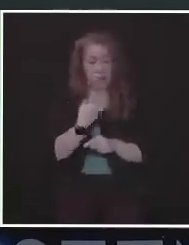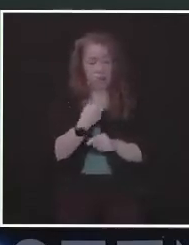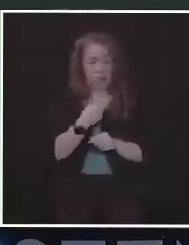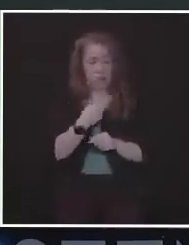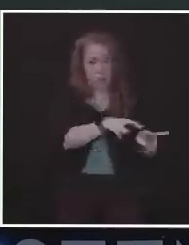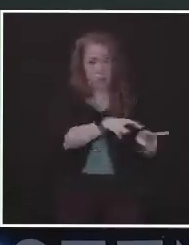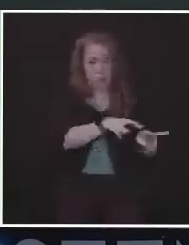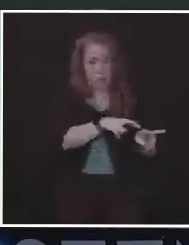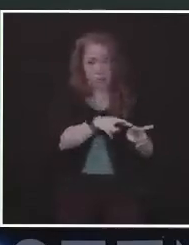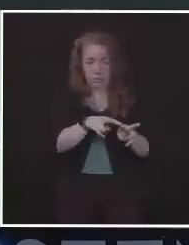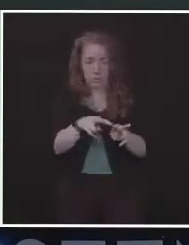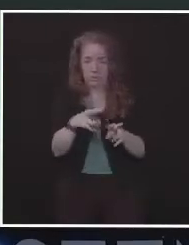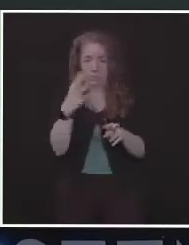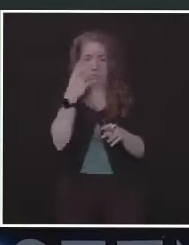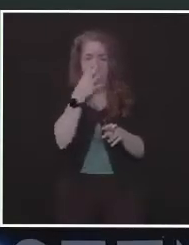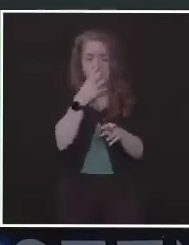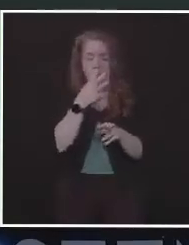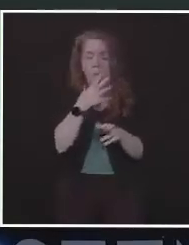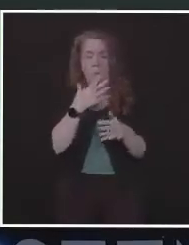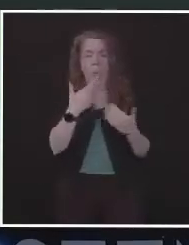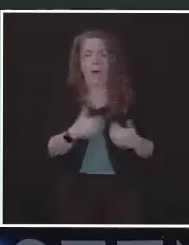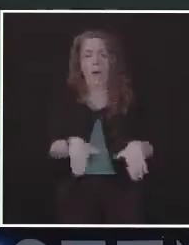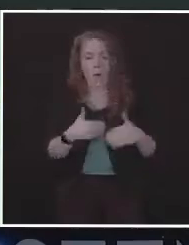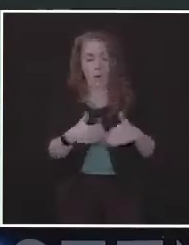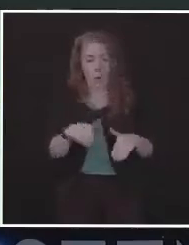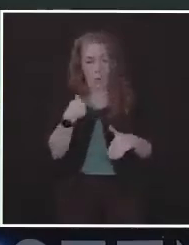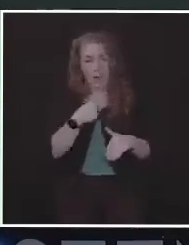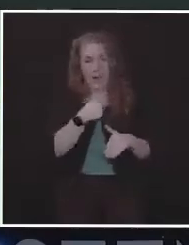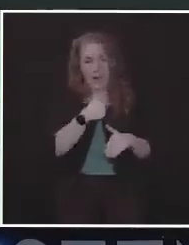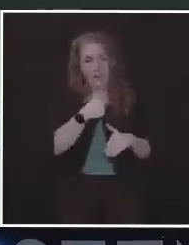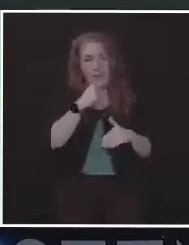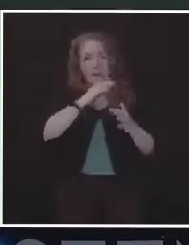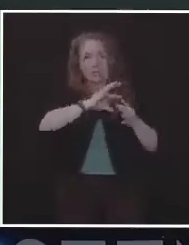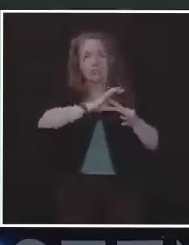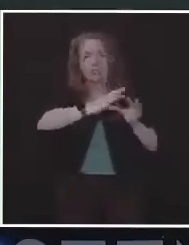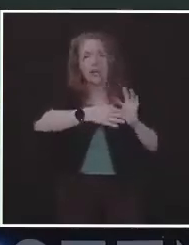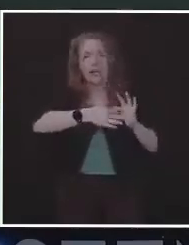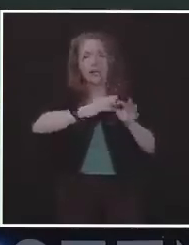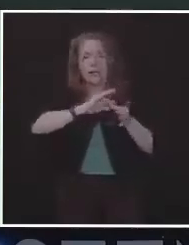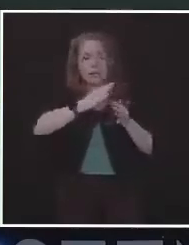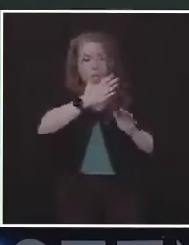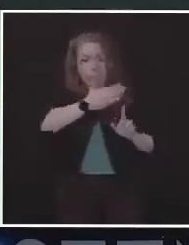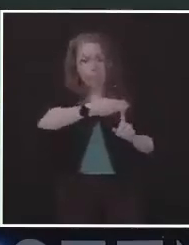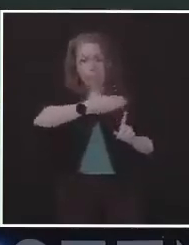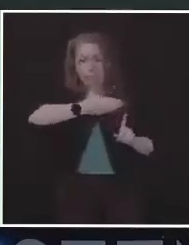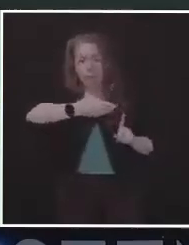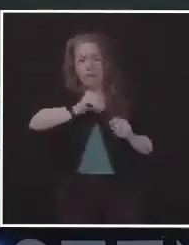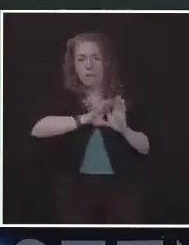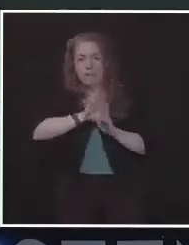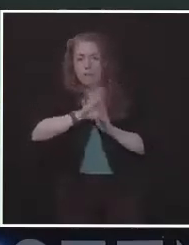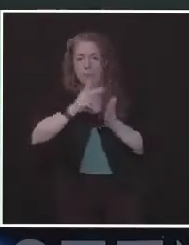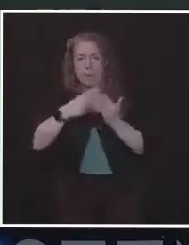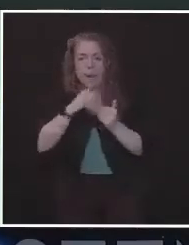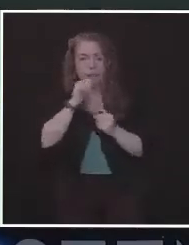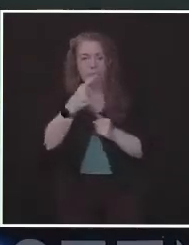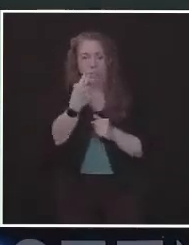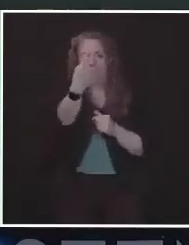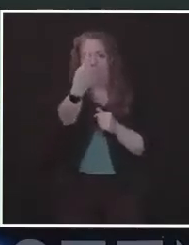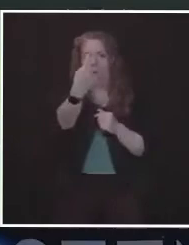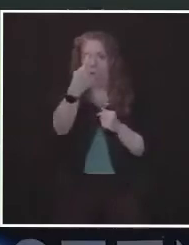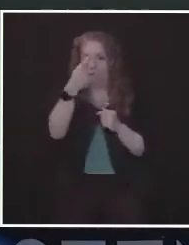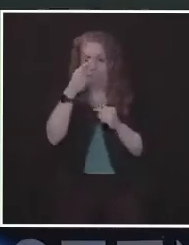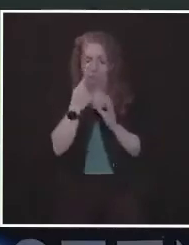a chain of development programs, no longer just one monolithic program. How are we going to manage